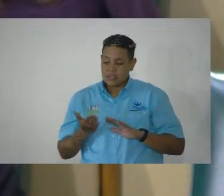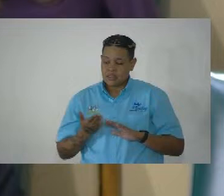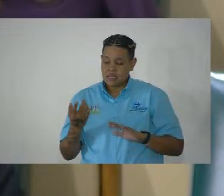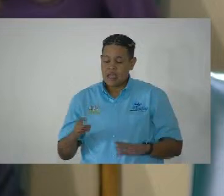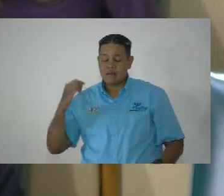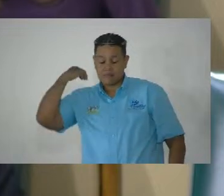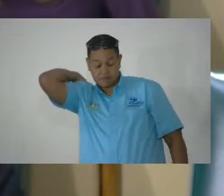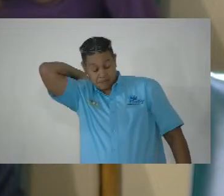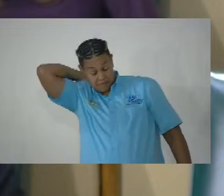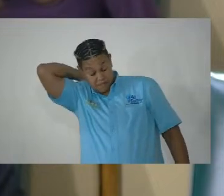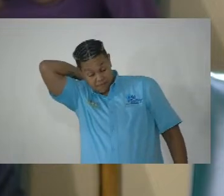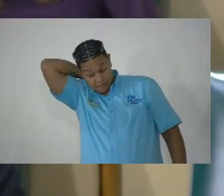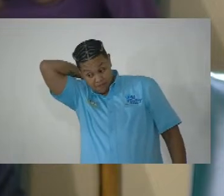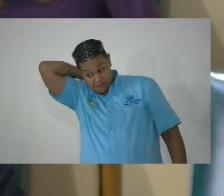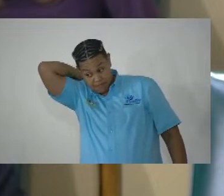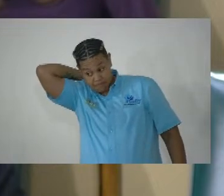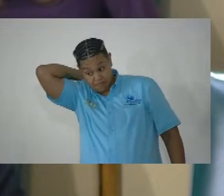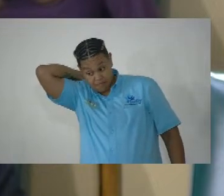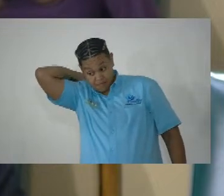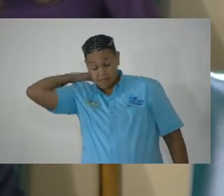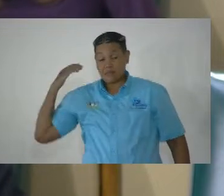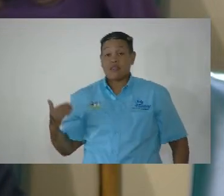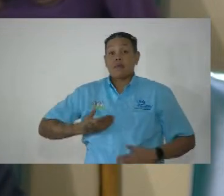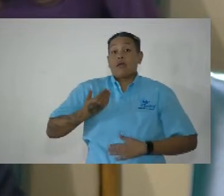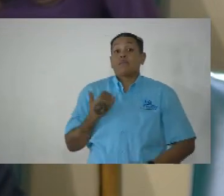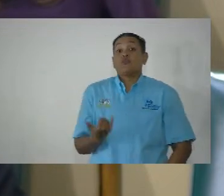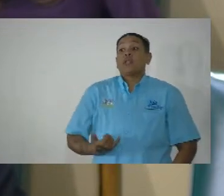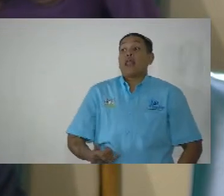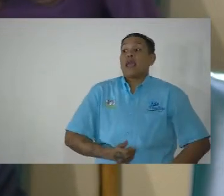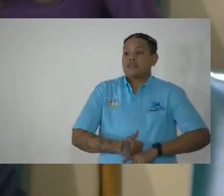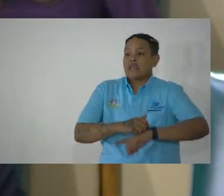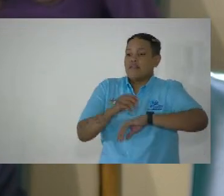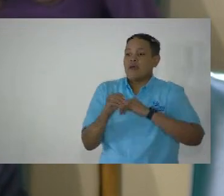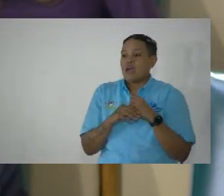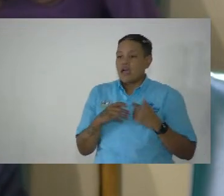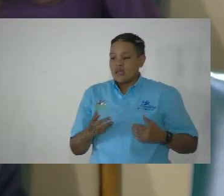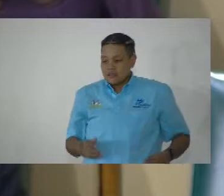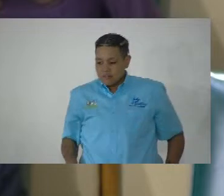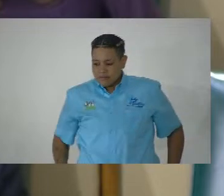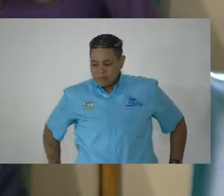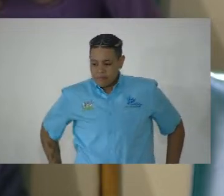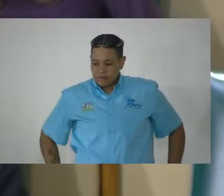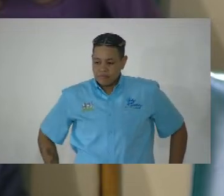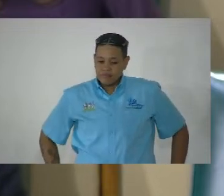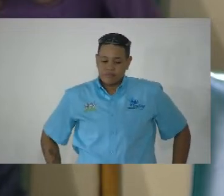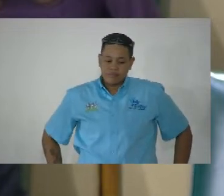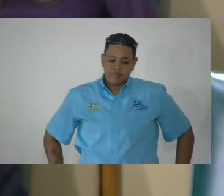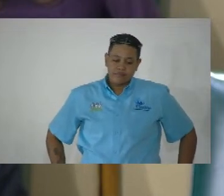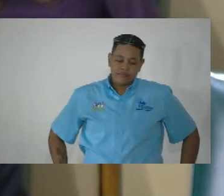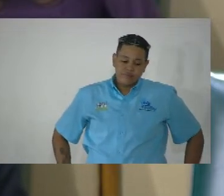And I am very pleased today to ask that